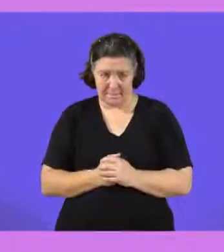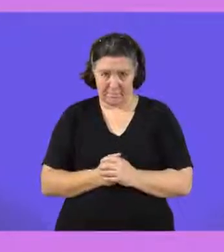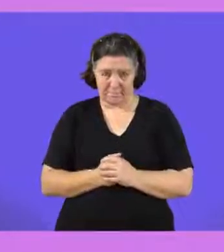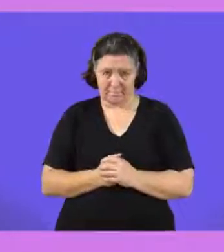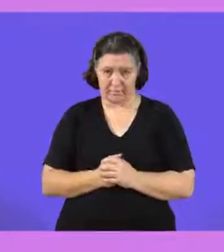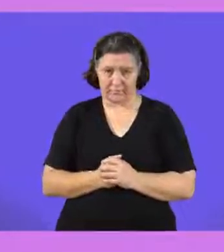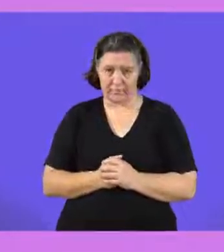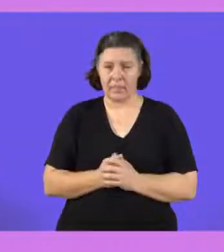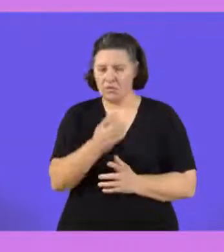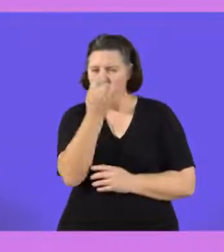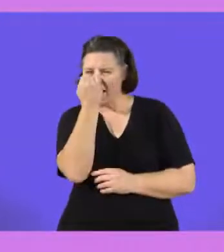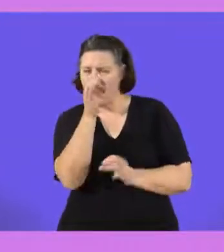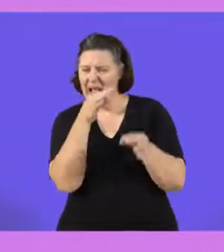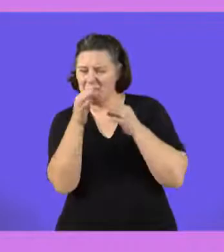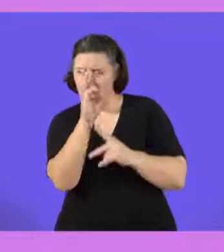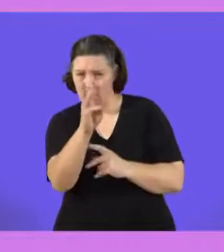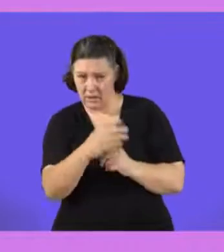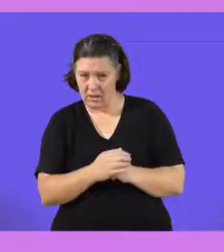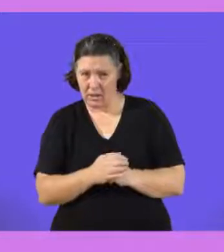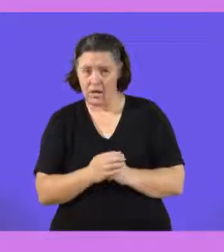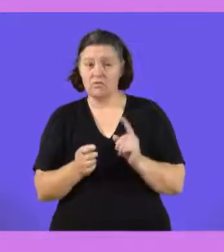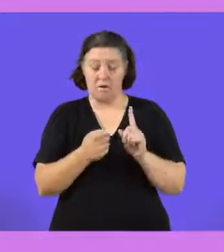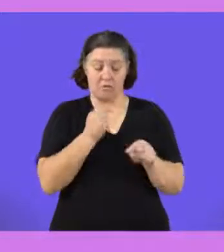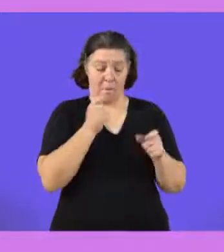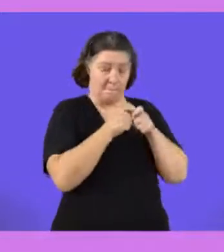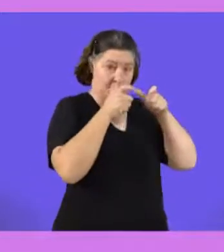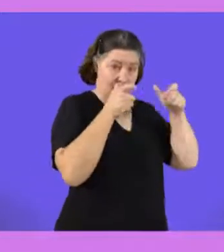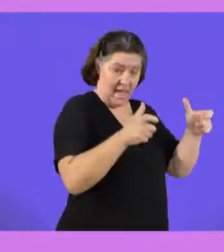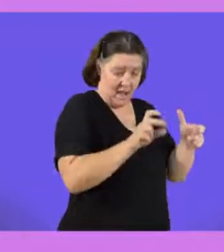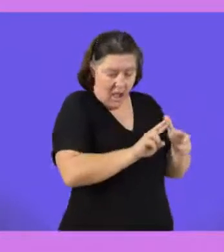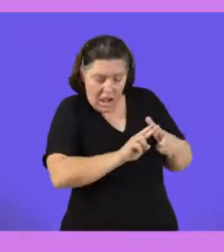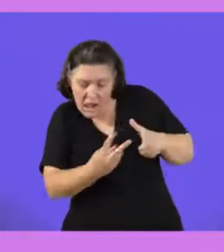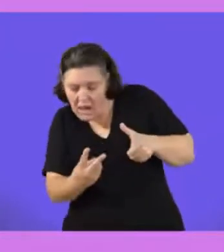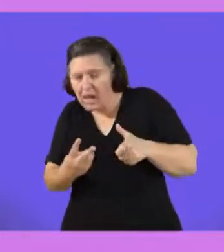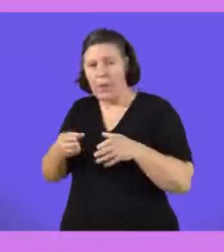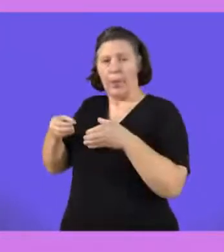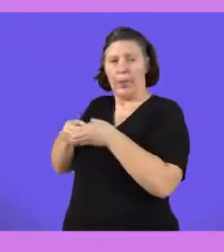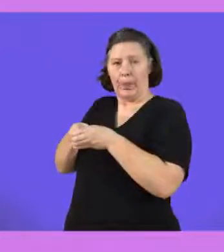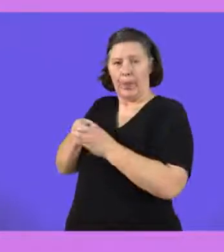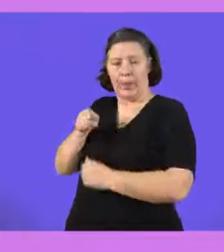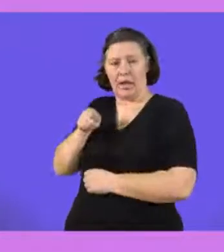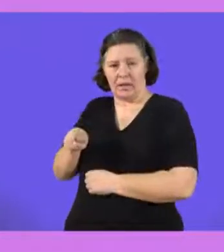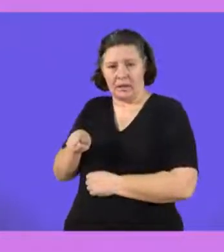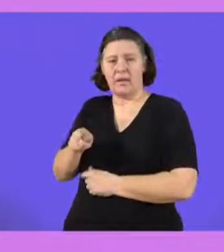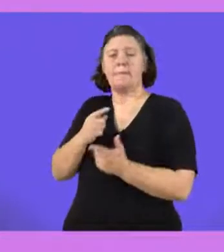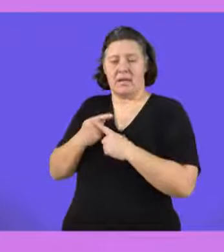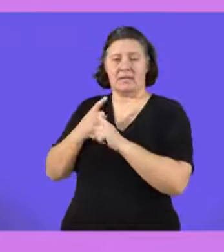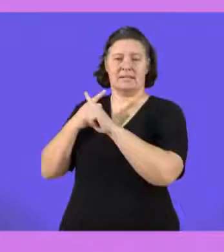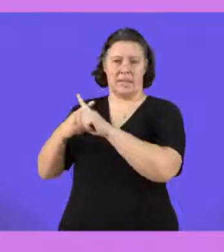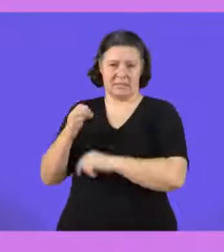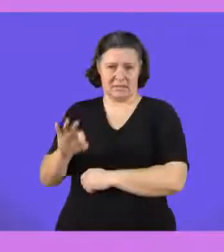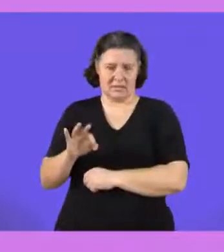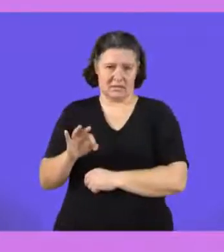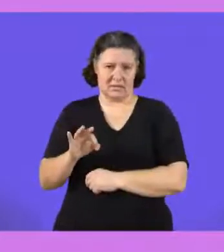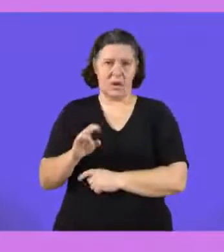I'll explain more about that. I just want you to get the idea. So when I convert from a big unit into a smaller